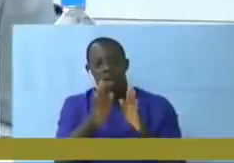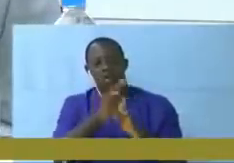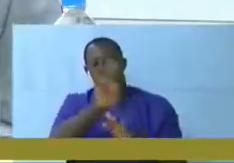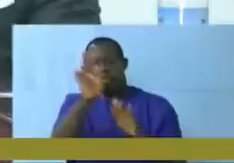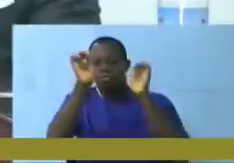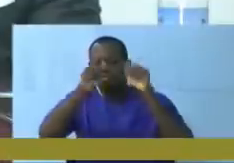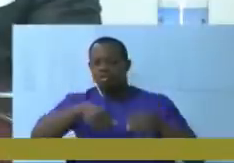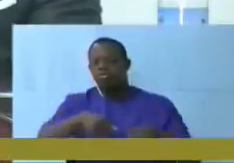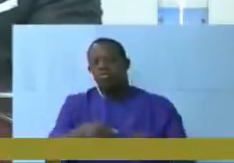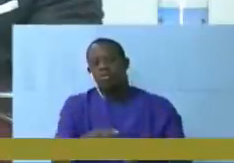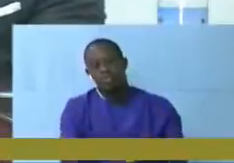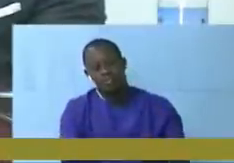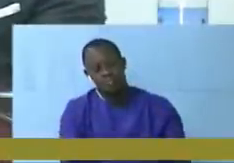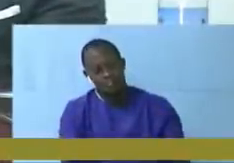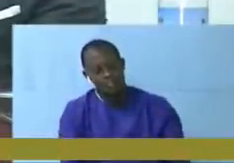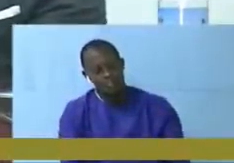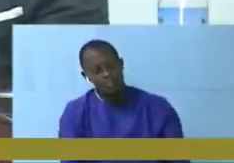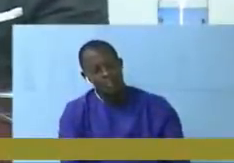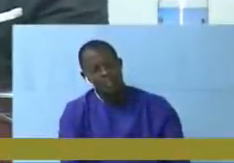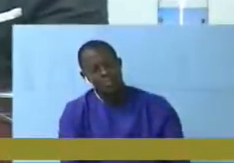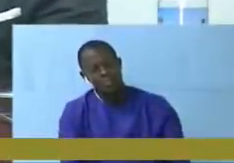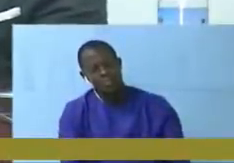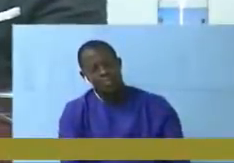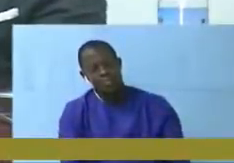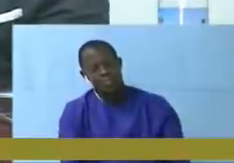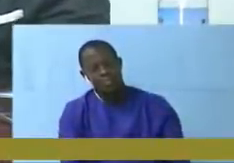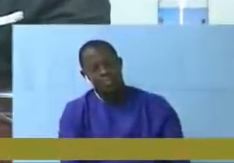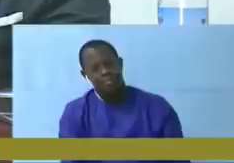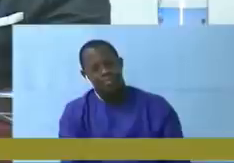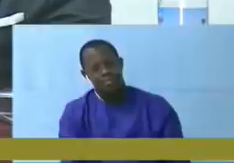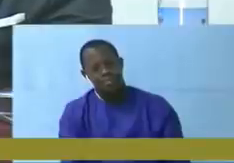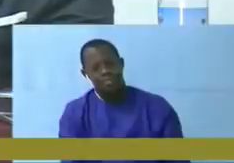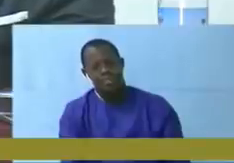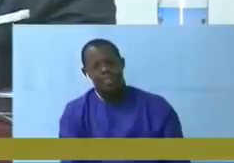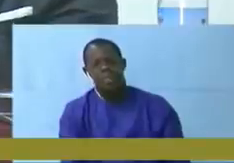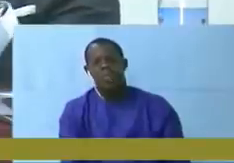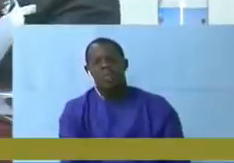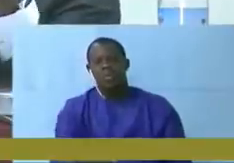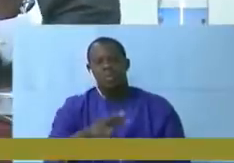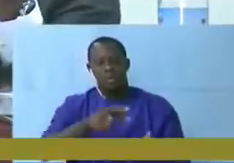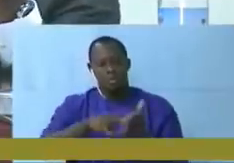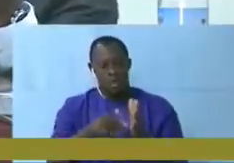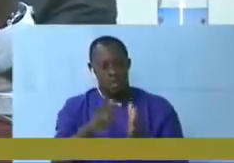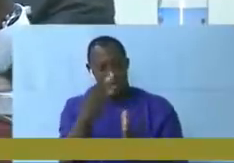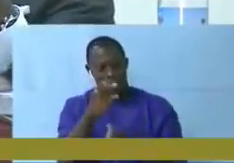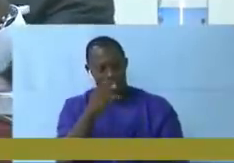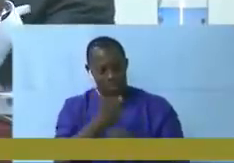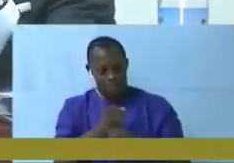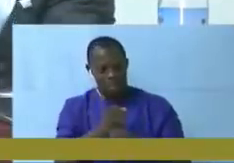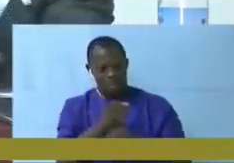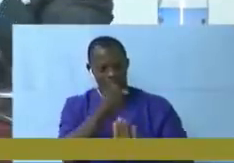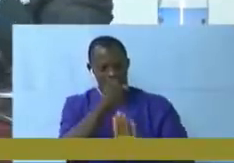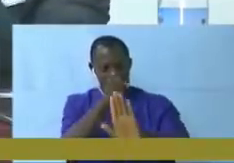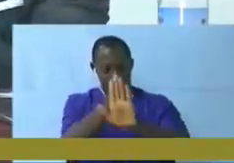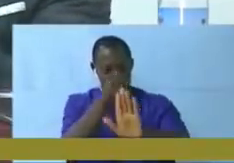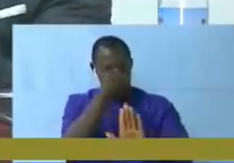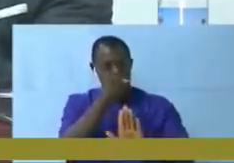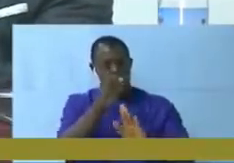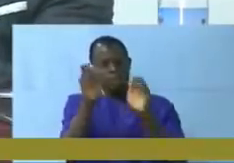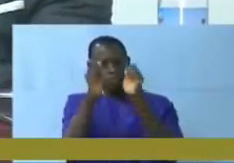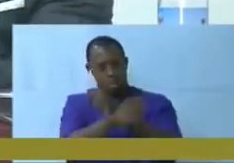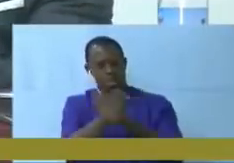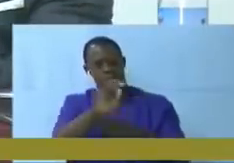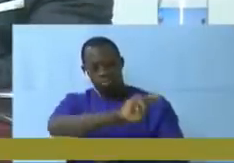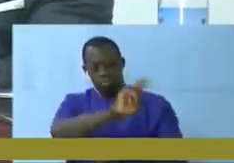ken dotu ko meuna wëlbati. And its entrenchment and the other safeguards that are